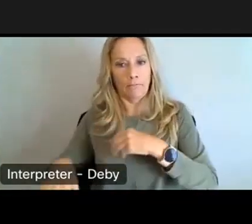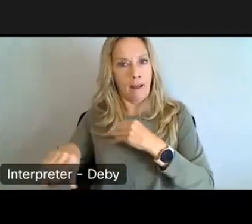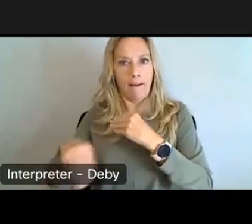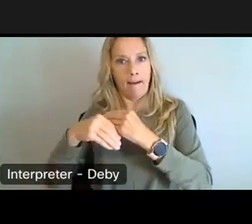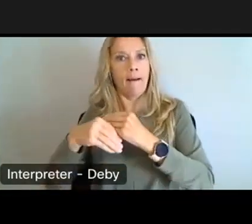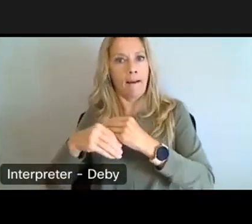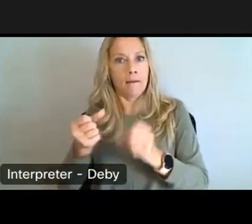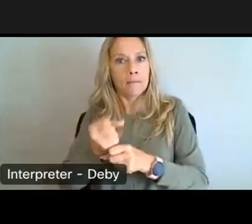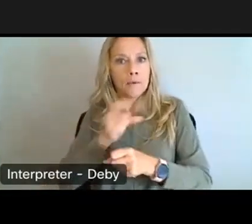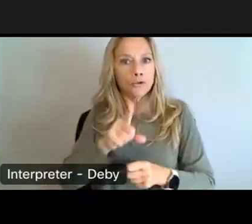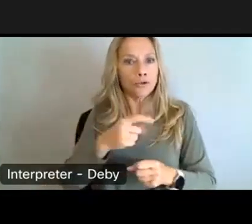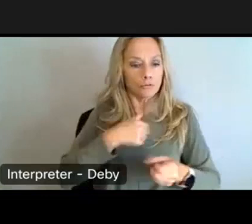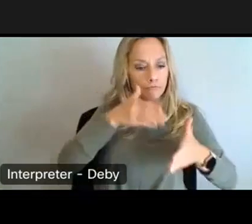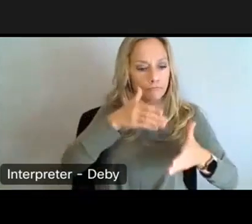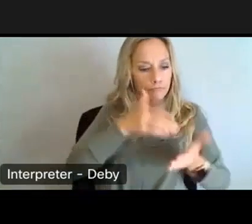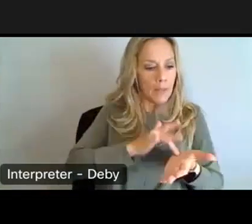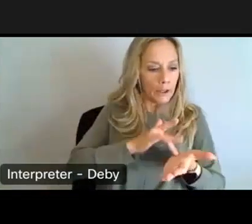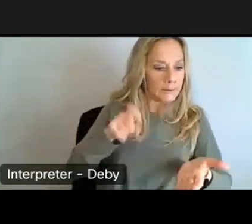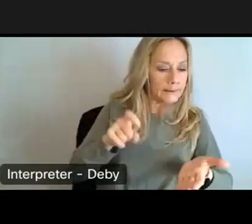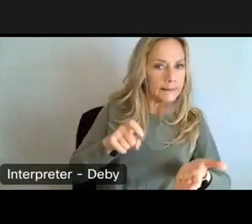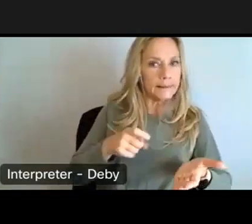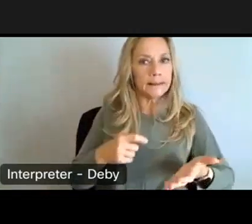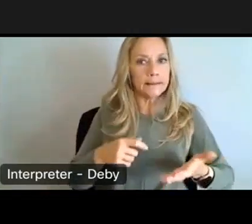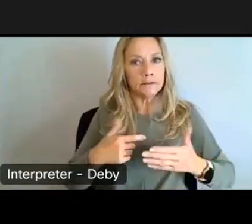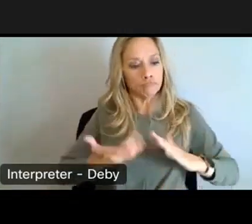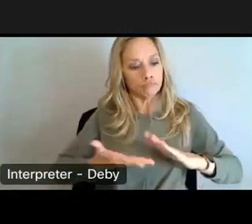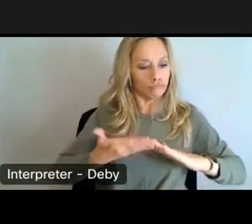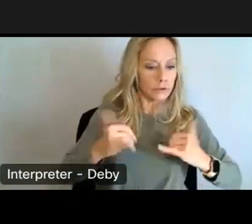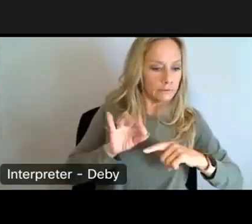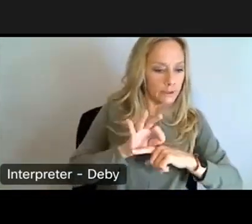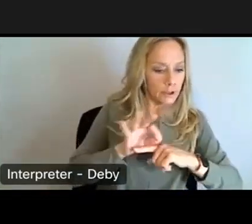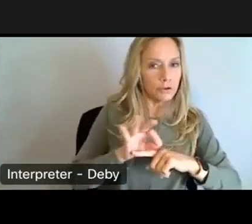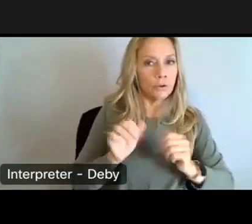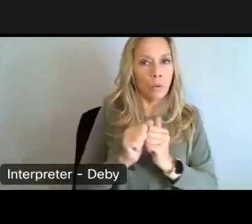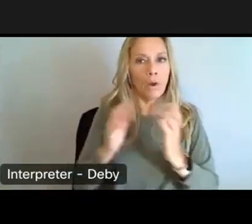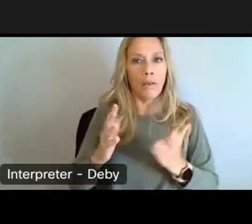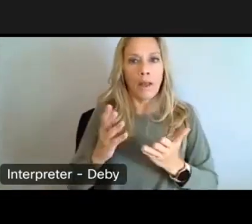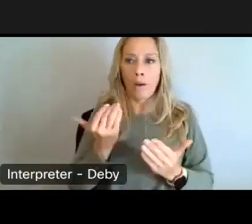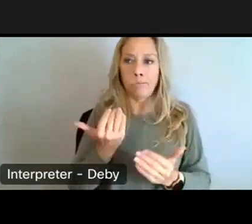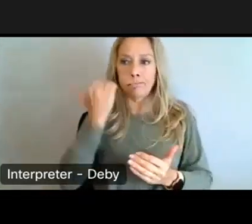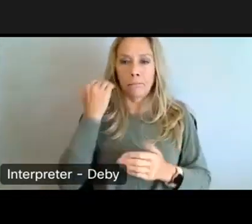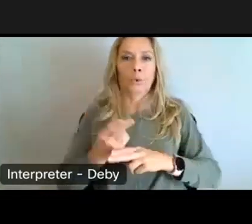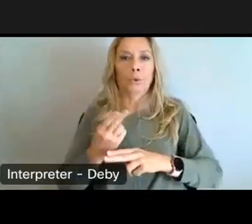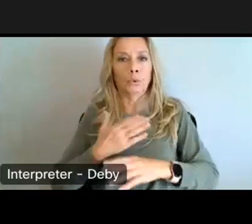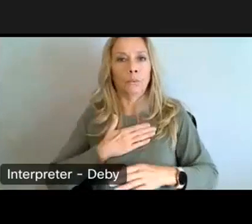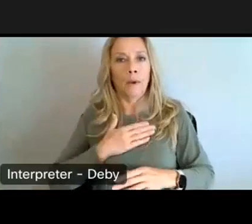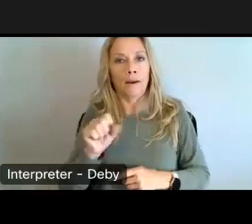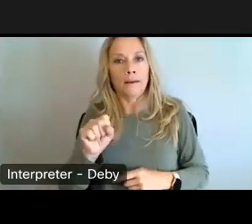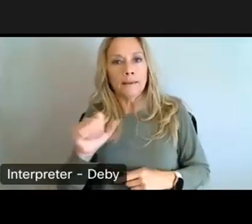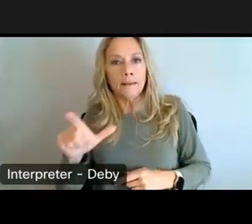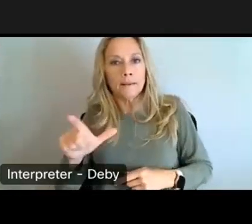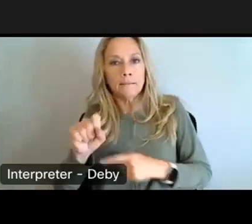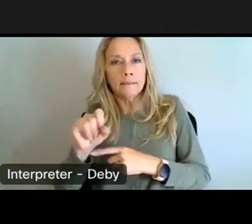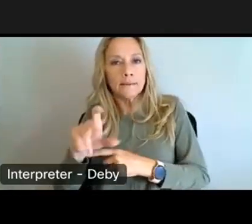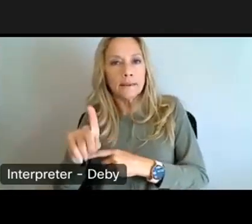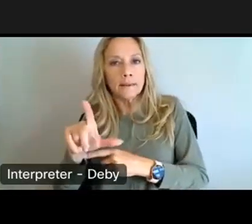needed to make sure I was functional were still being met, without having to burn the occasional sick day or my vacation time. And